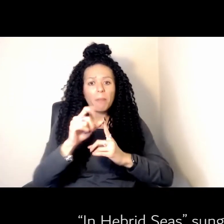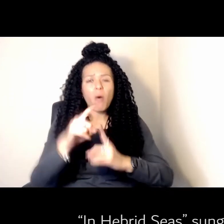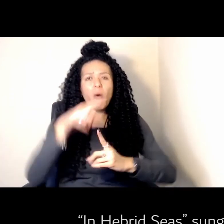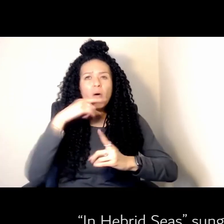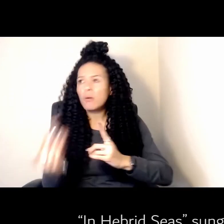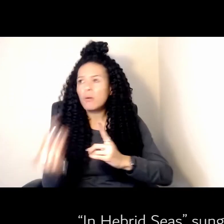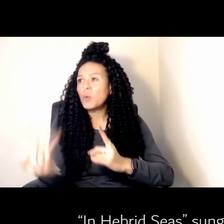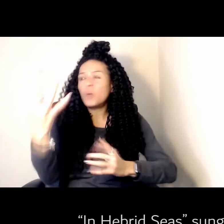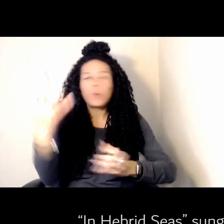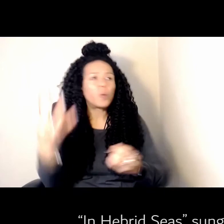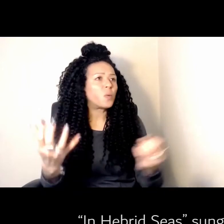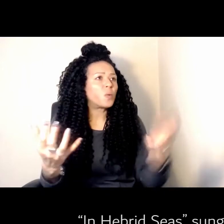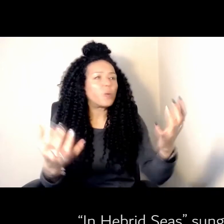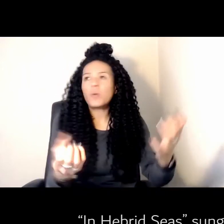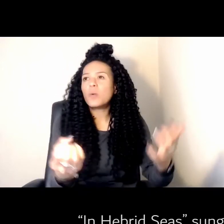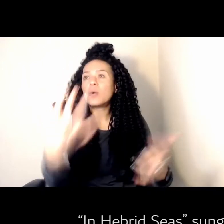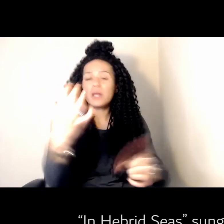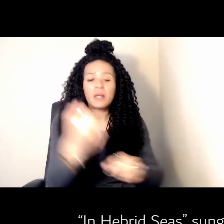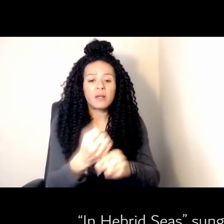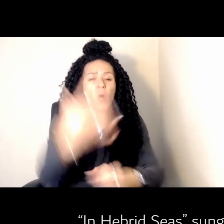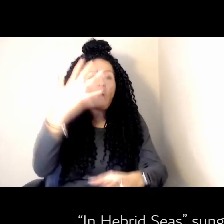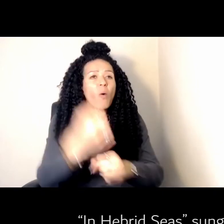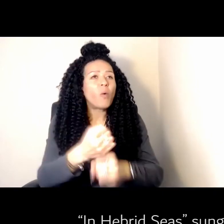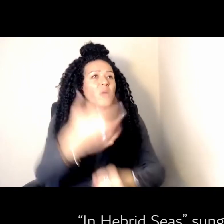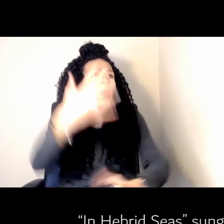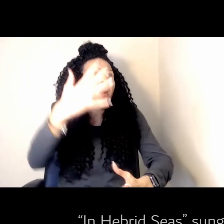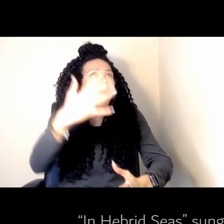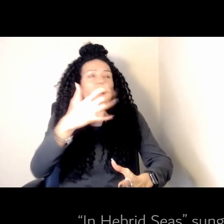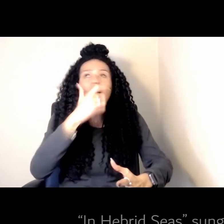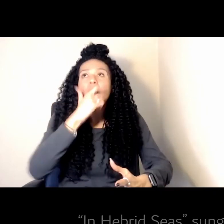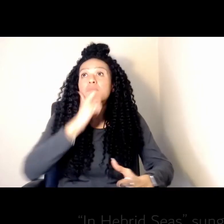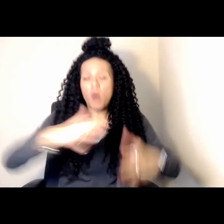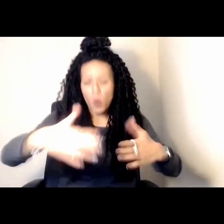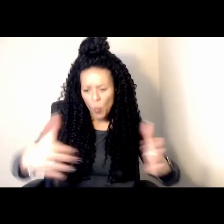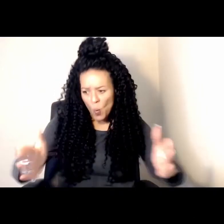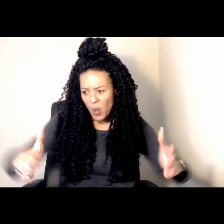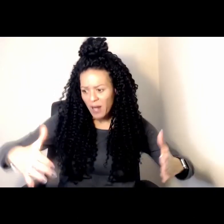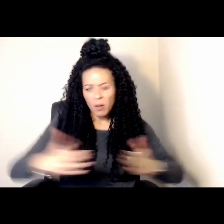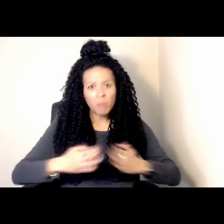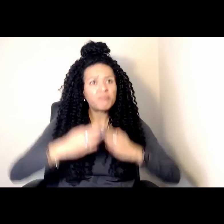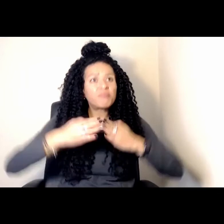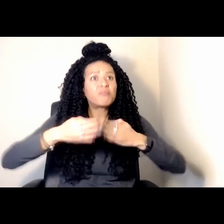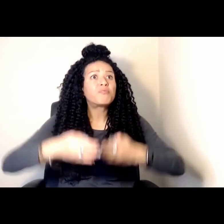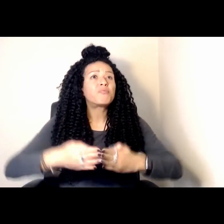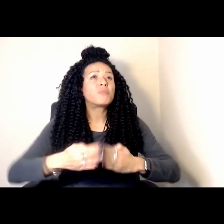with gold, brown winged my boat flies o'er,